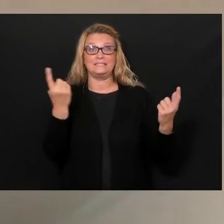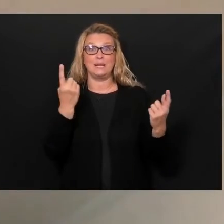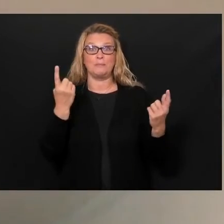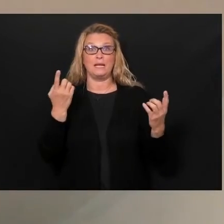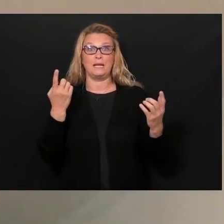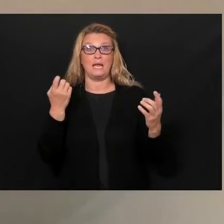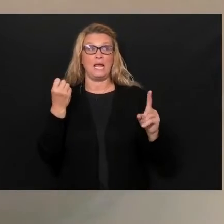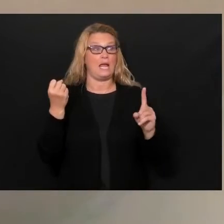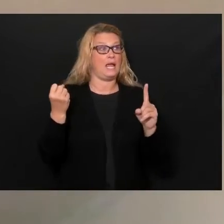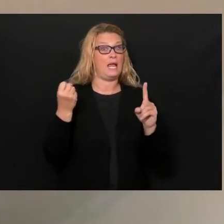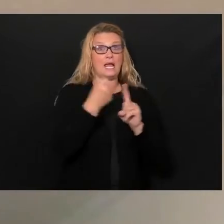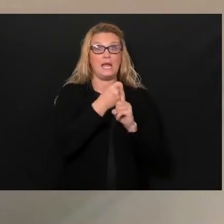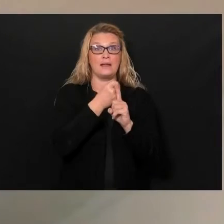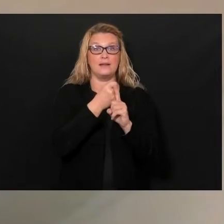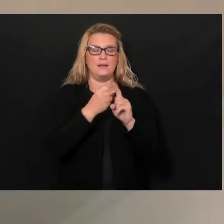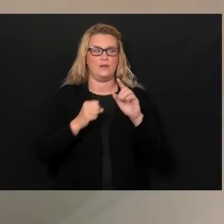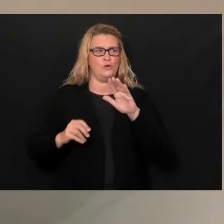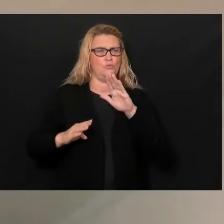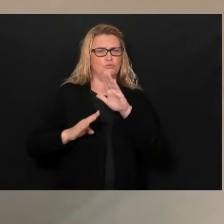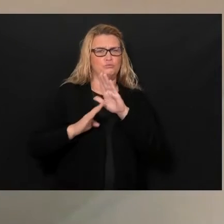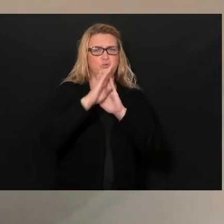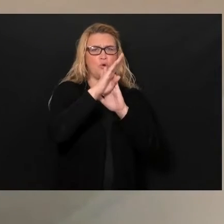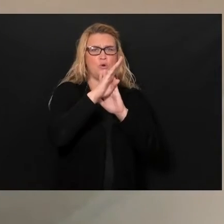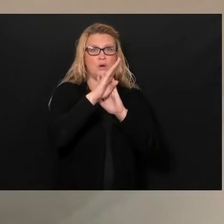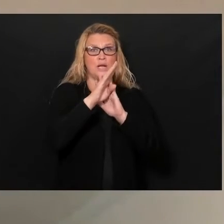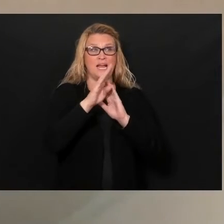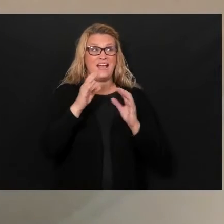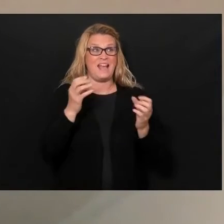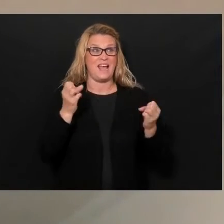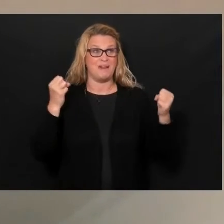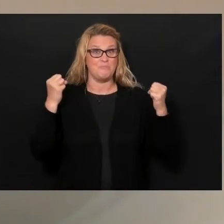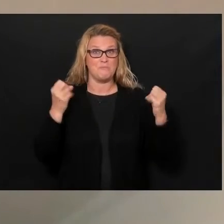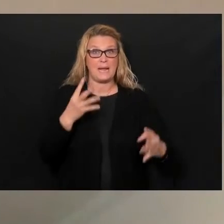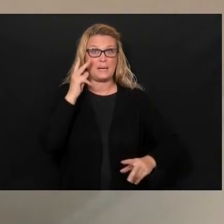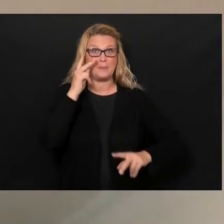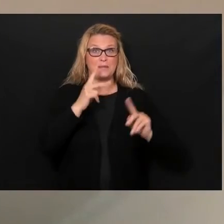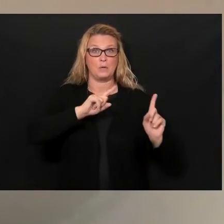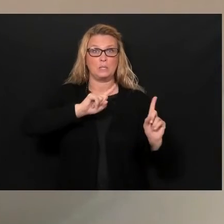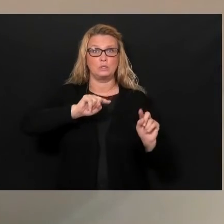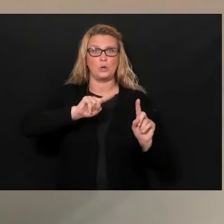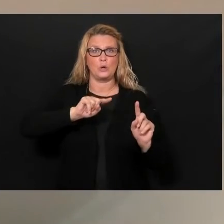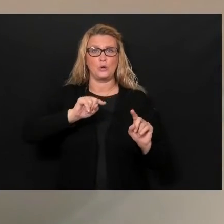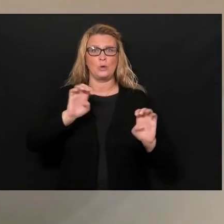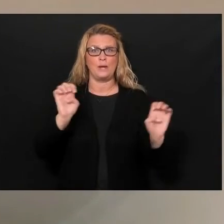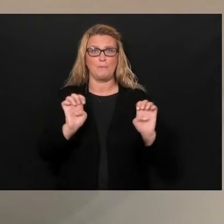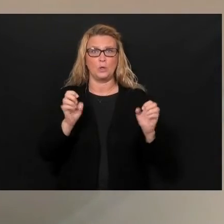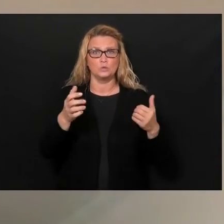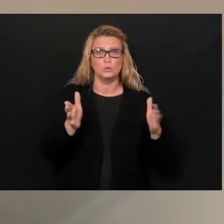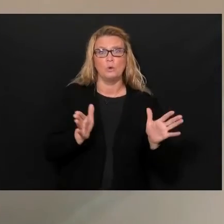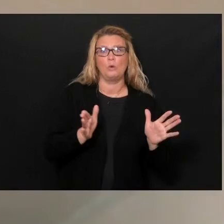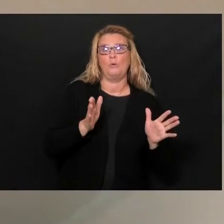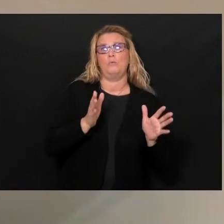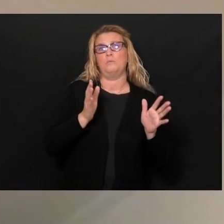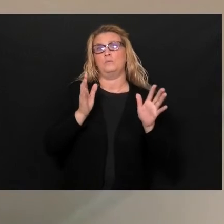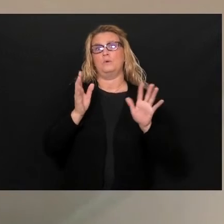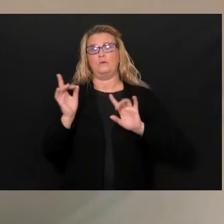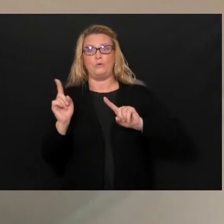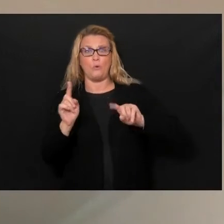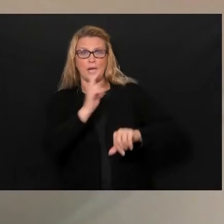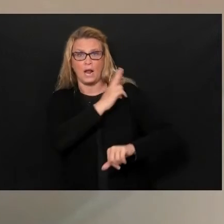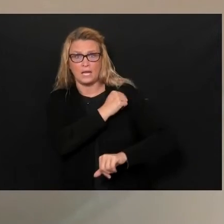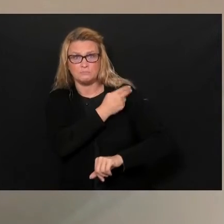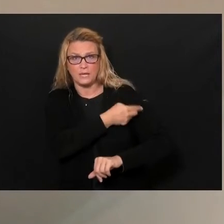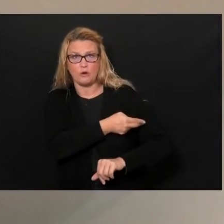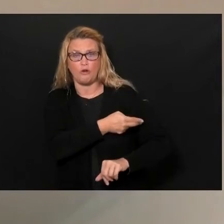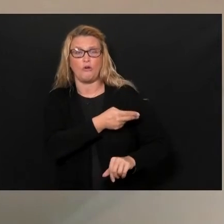in the number of people that are going to hospitals, to hospital emergency rooms, and going to